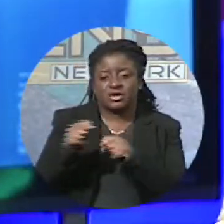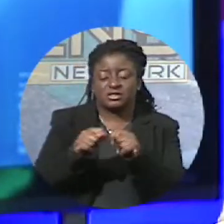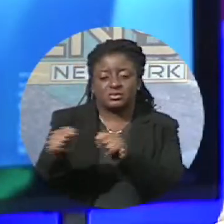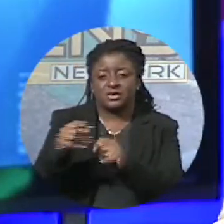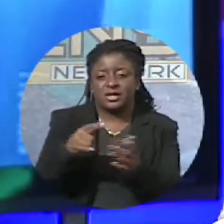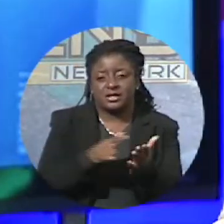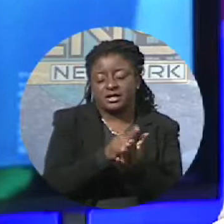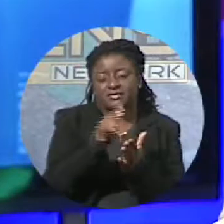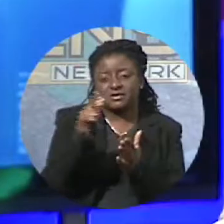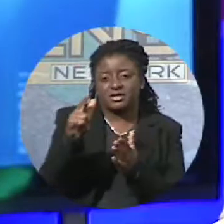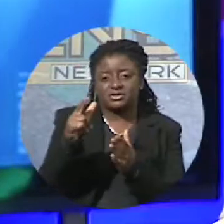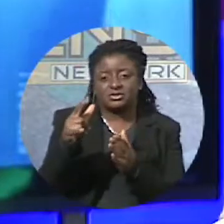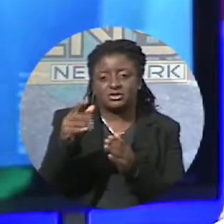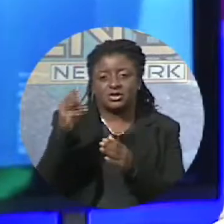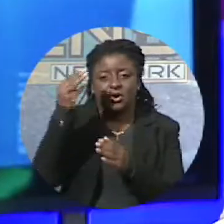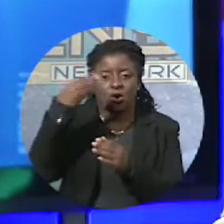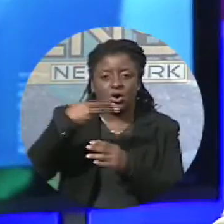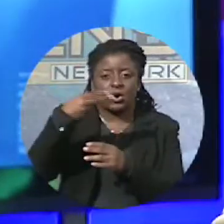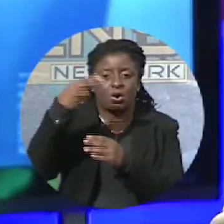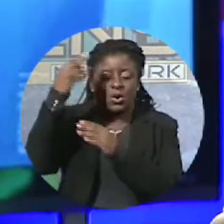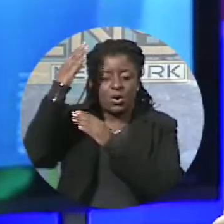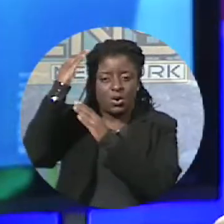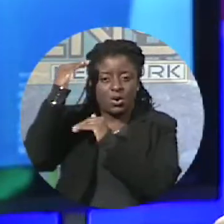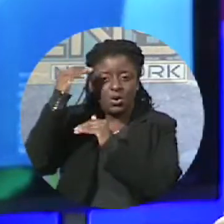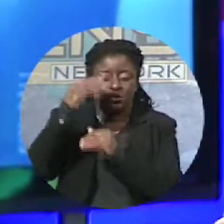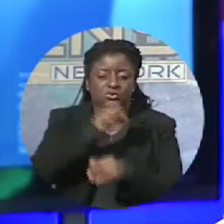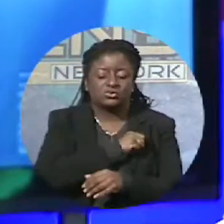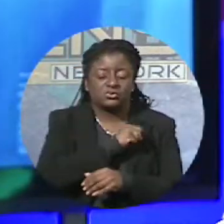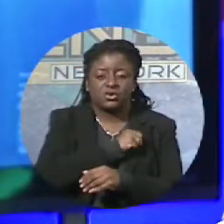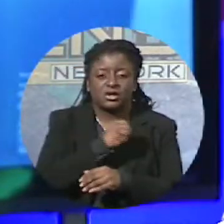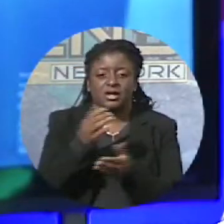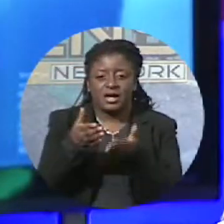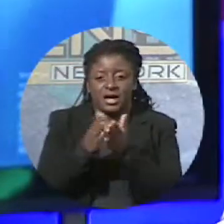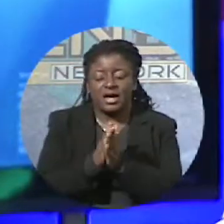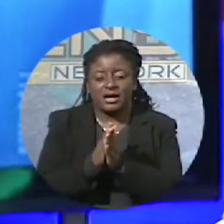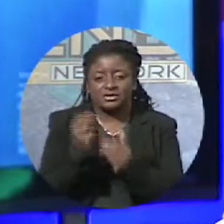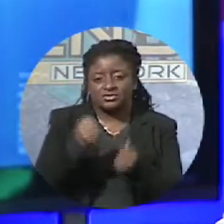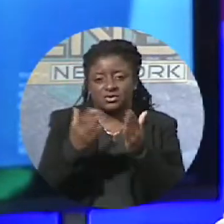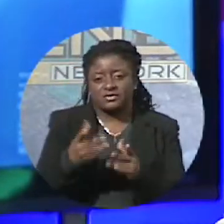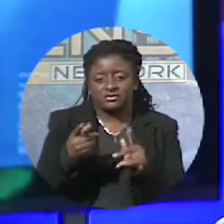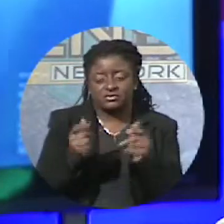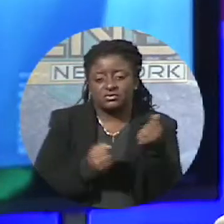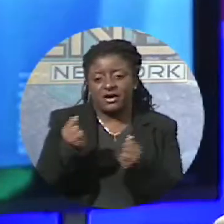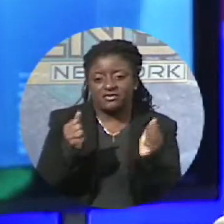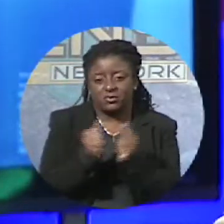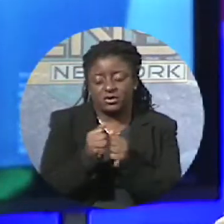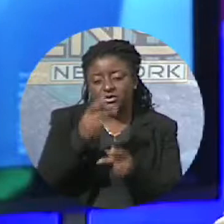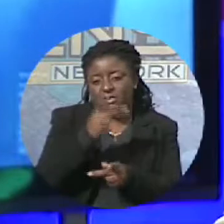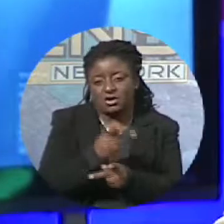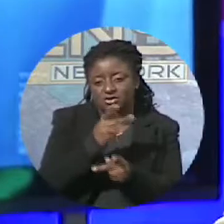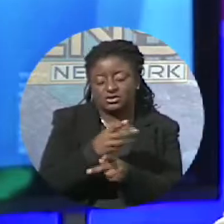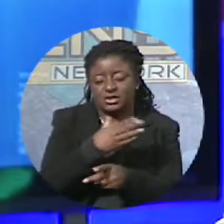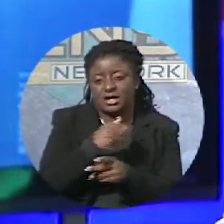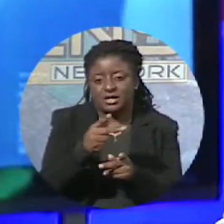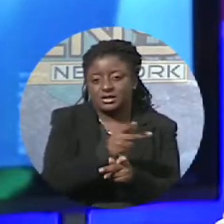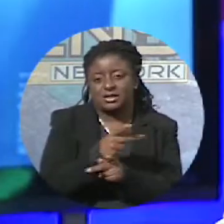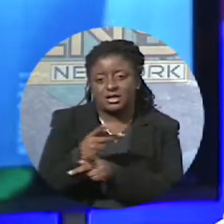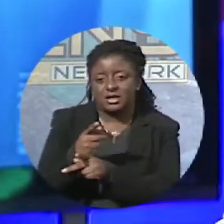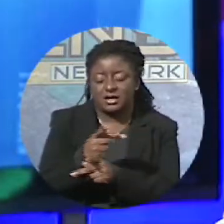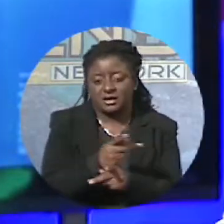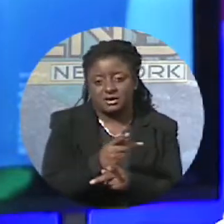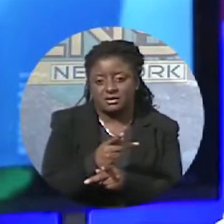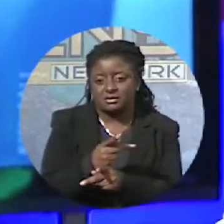nationwide to drive with extreme caution and care. She noted that the National Road Safety Committee met today, and they plan to mount an